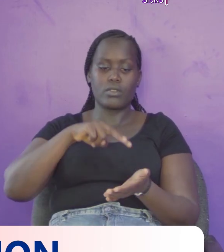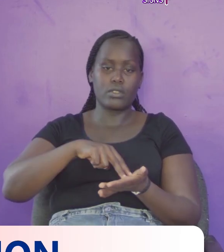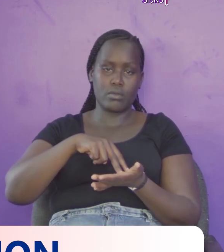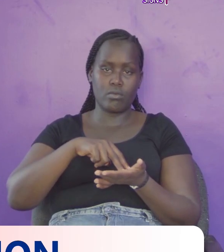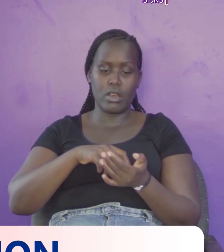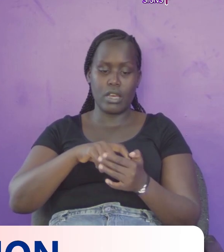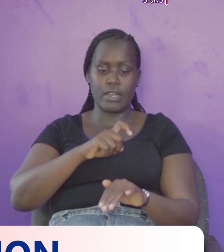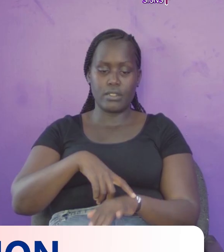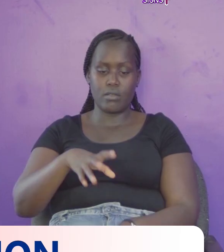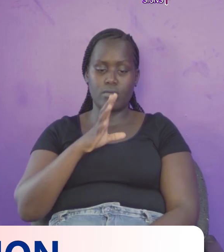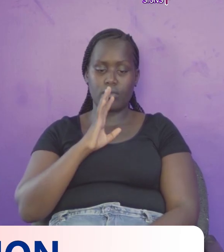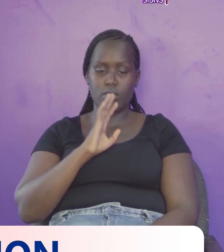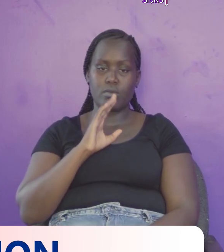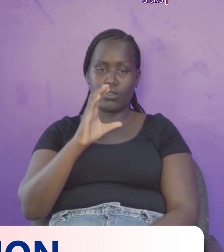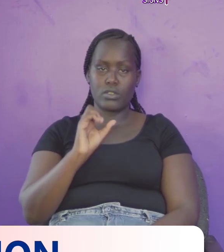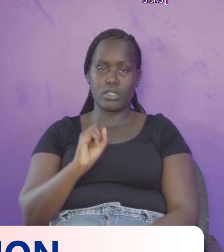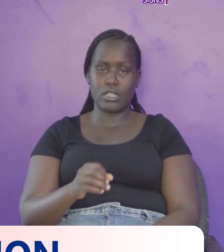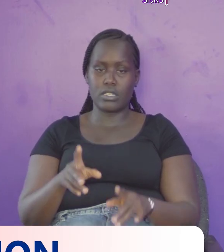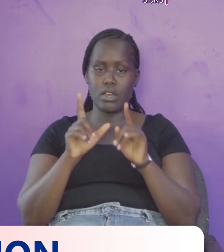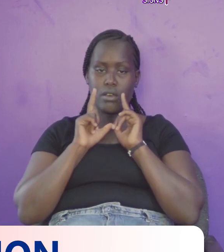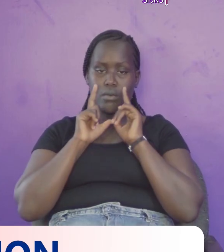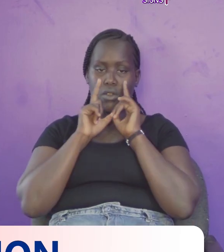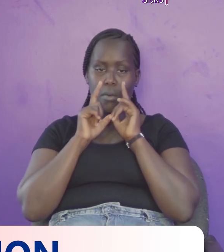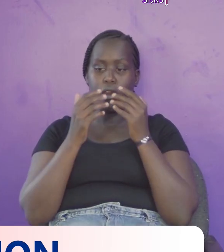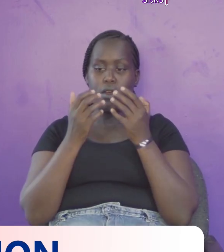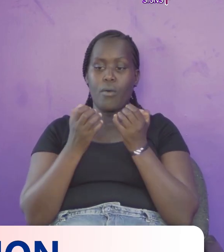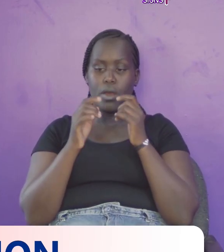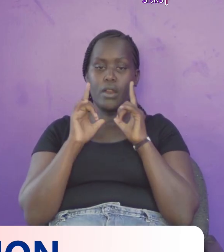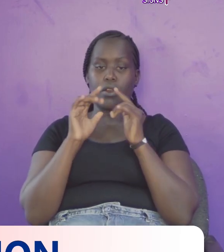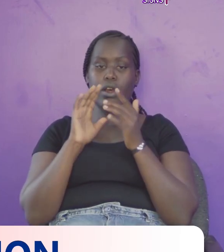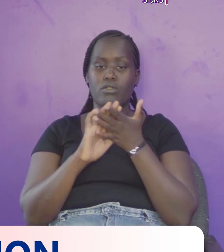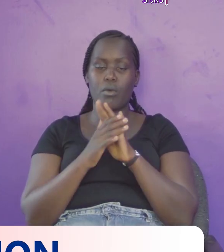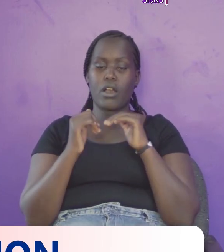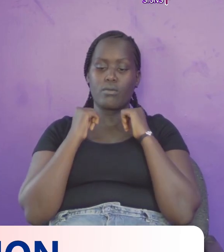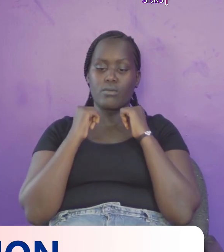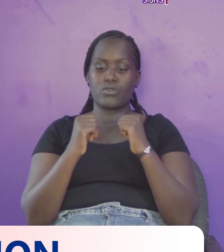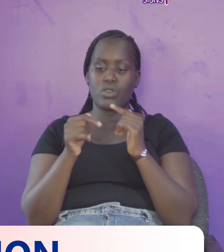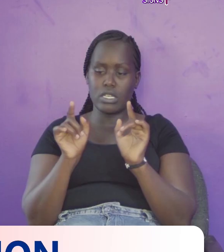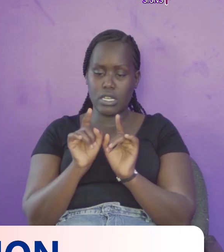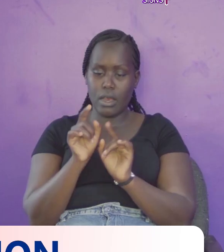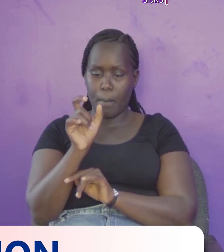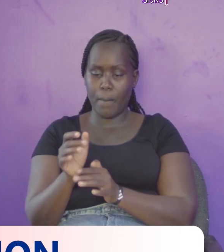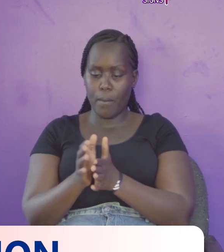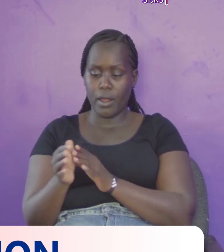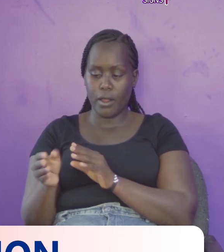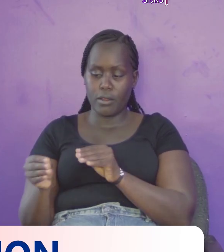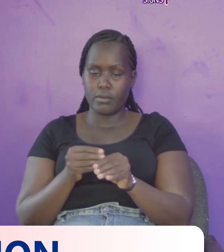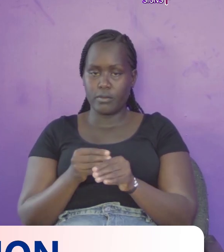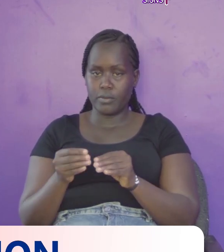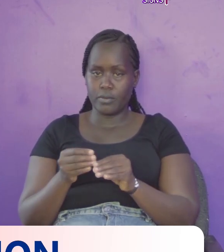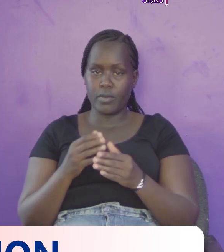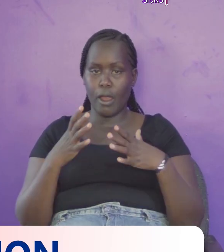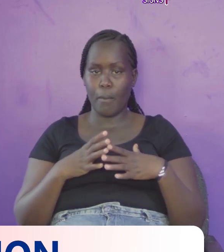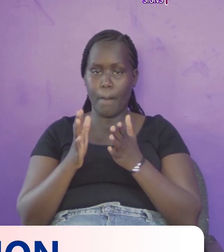I speak to the CS Murkomen, we need Murkomen to be strong and defend persons with disabilities. When people